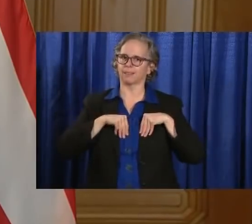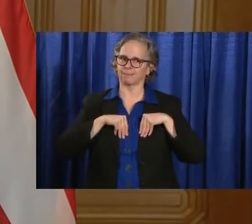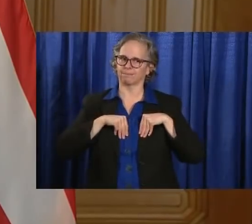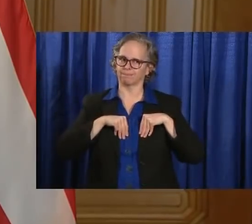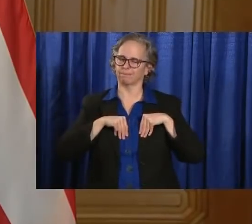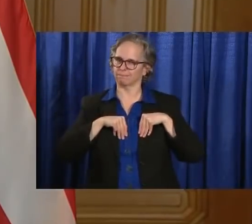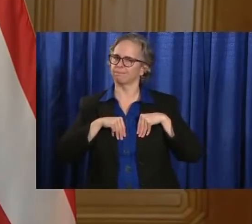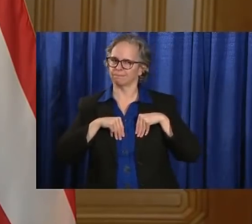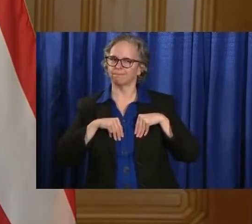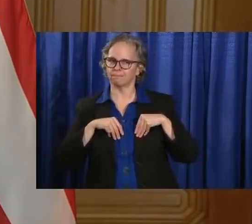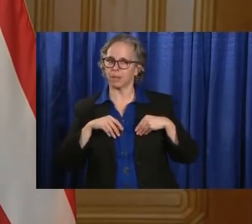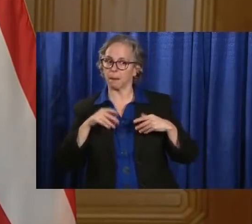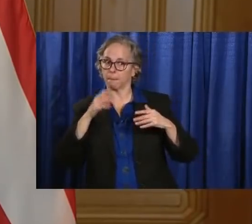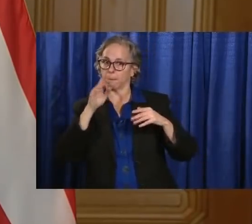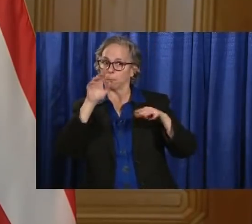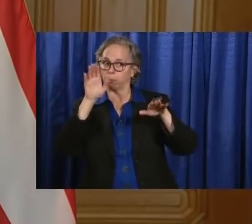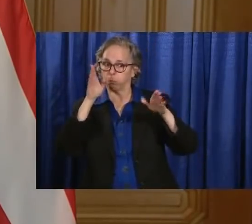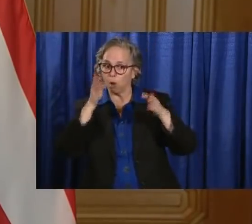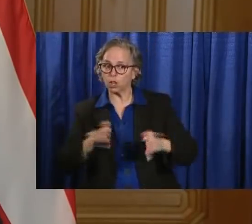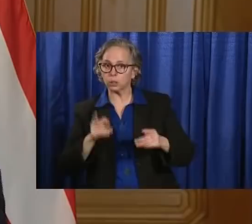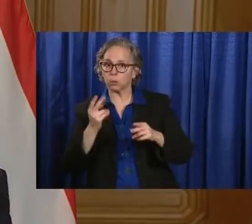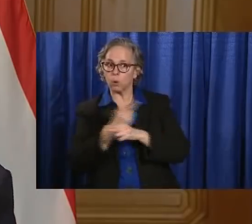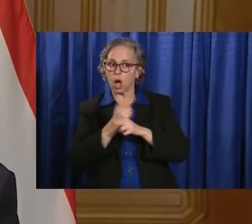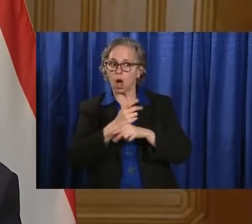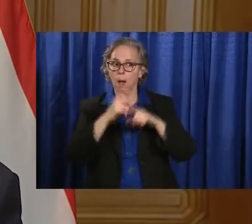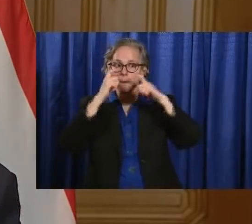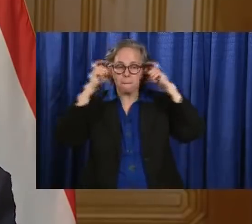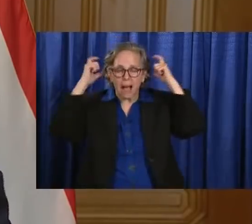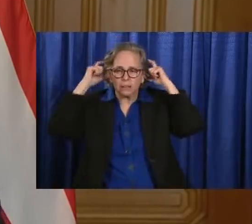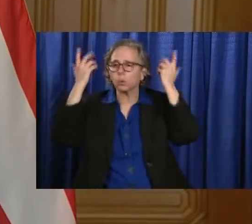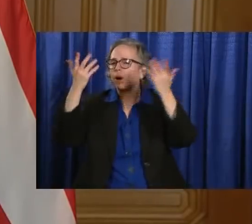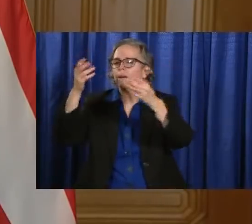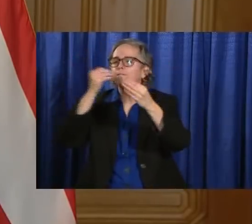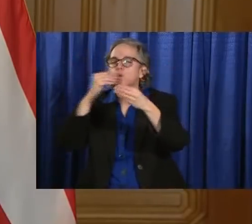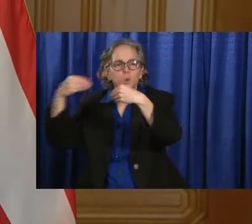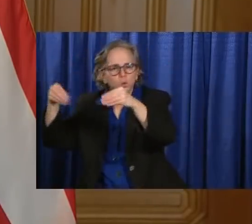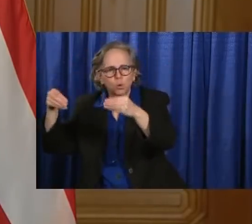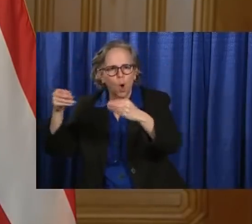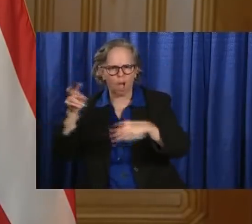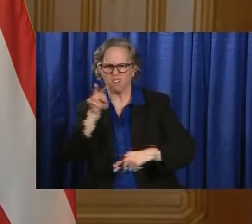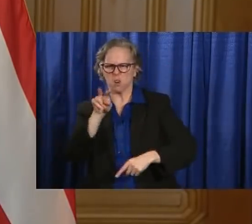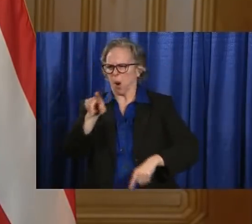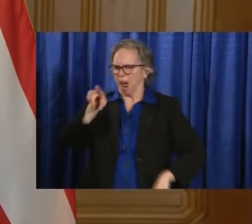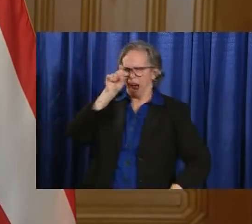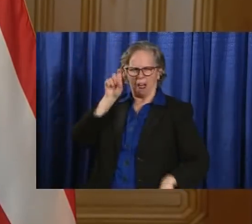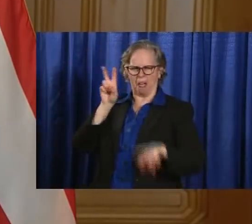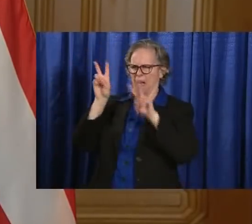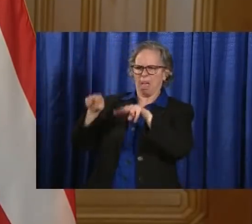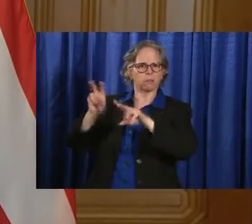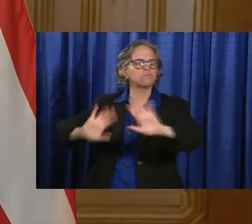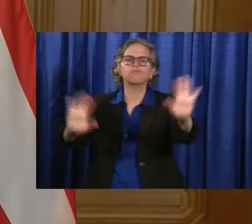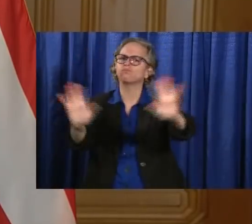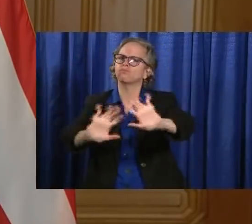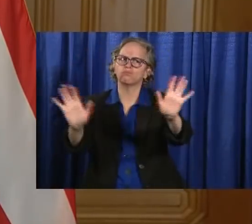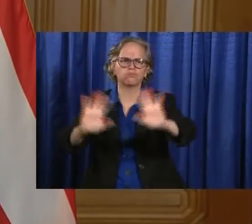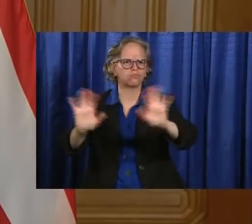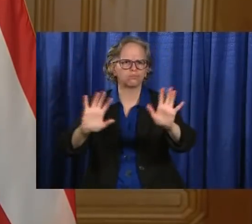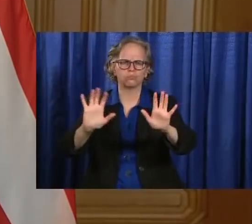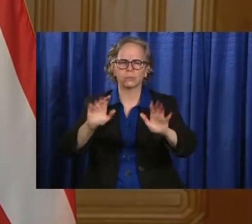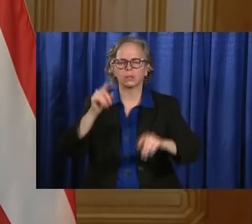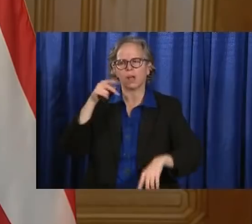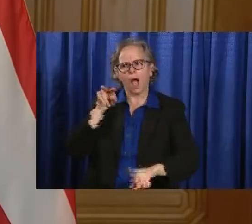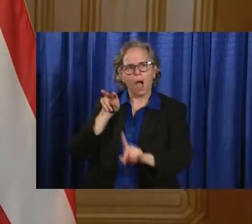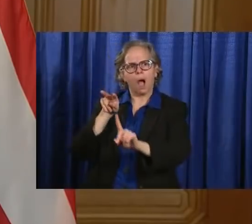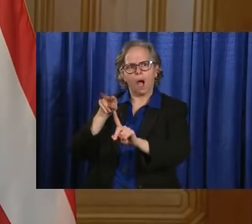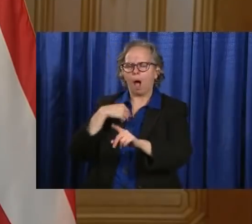someone with a mask like this, whether it's in the grocery store or wherever it is, I think what we should think is they're trying to